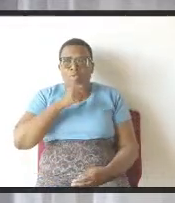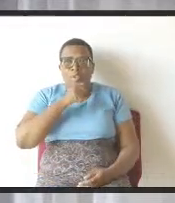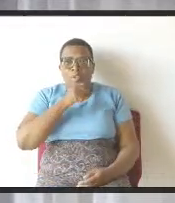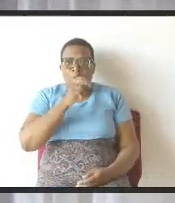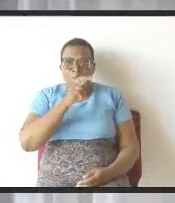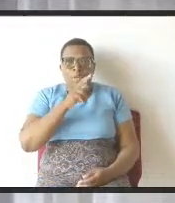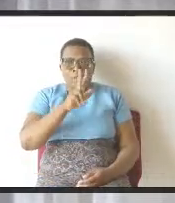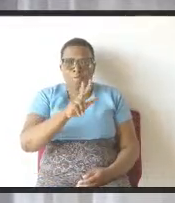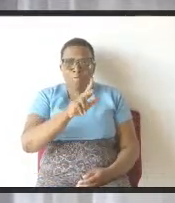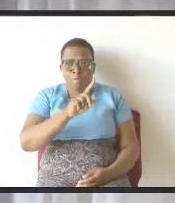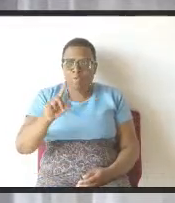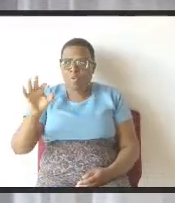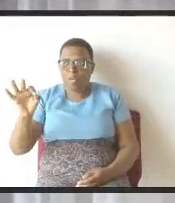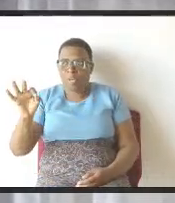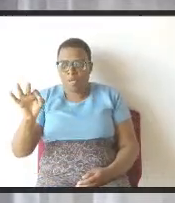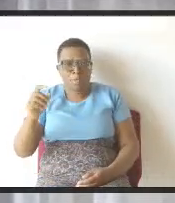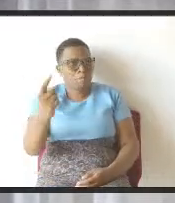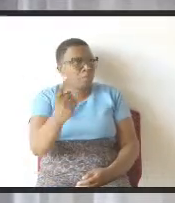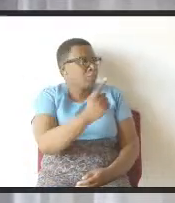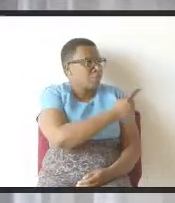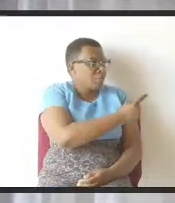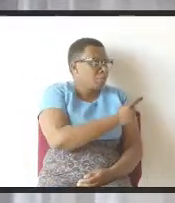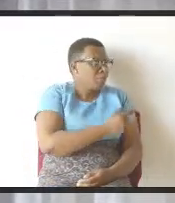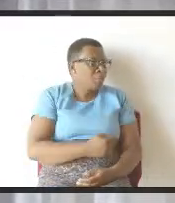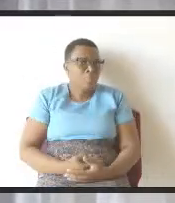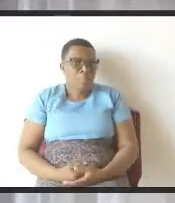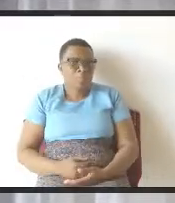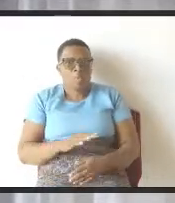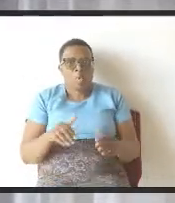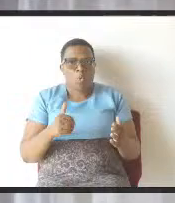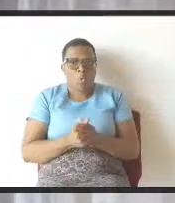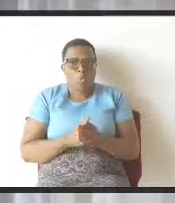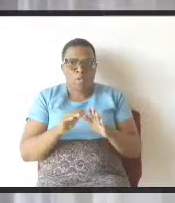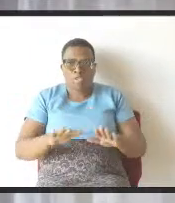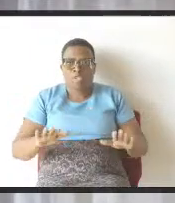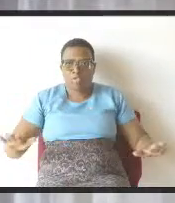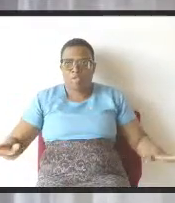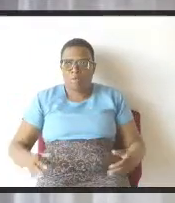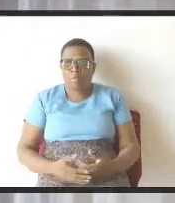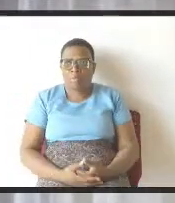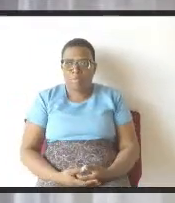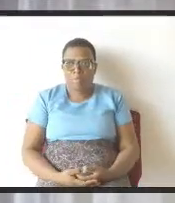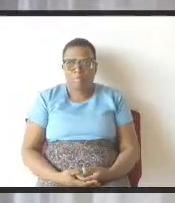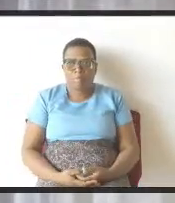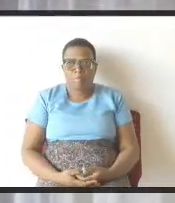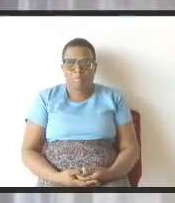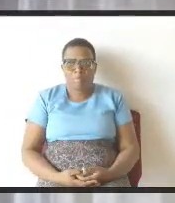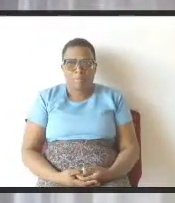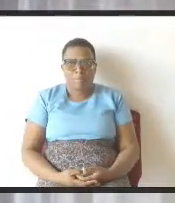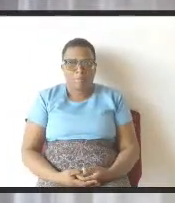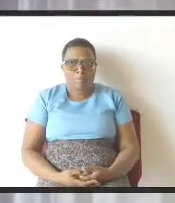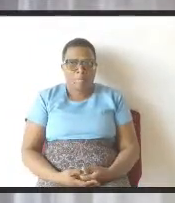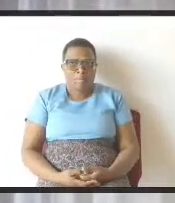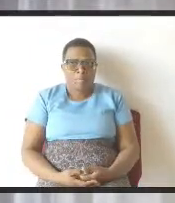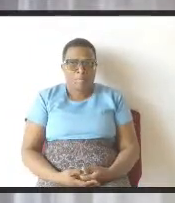you and go over to children's church. All the children ages 3 through to 9.